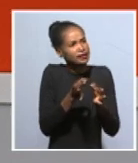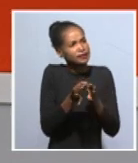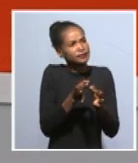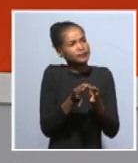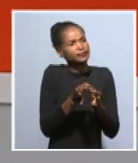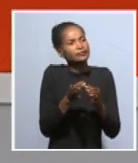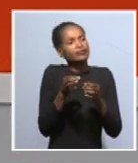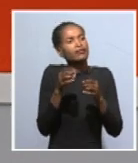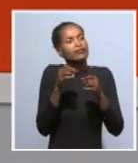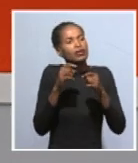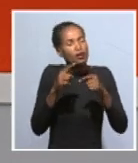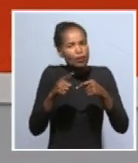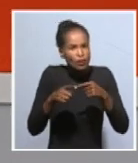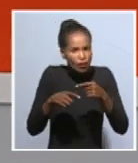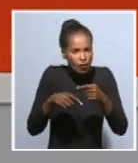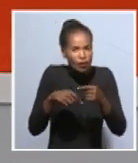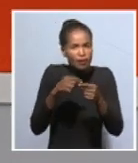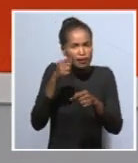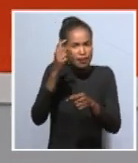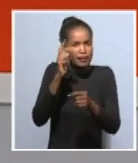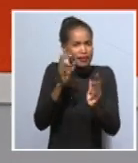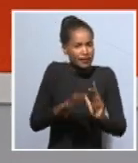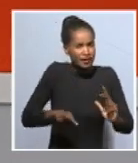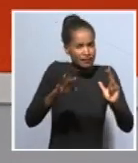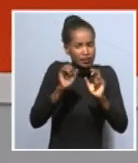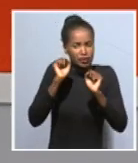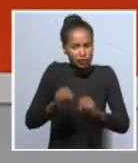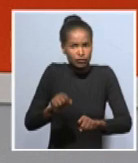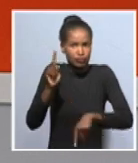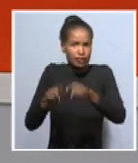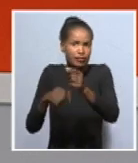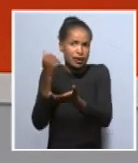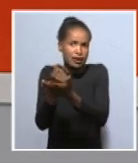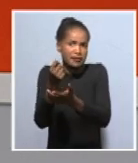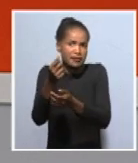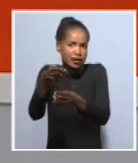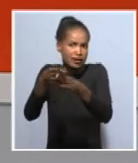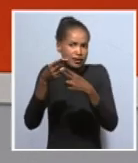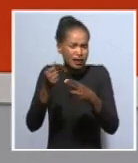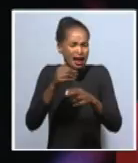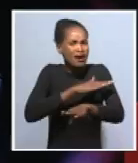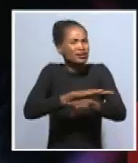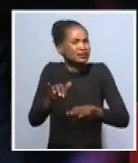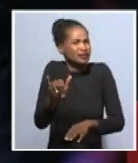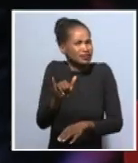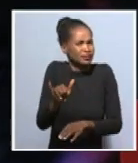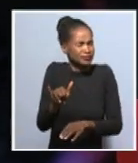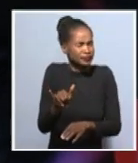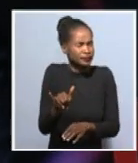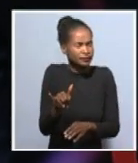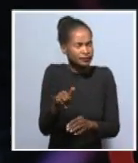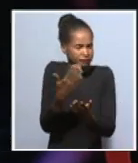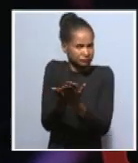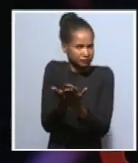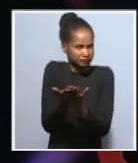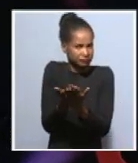submission process involved as far as these relief and stimulus packages are concerned. Yeah, no, thanks very much. Maybe before I